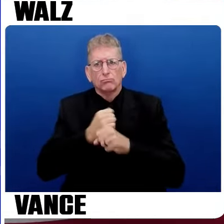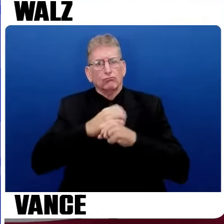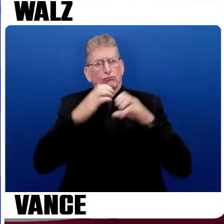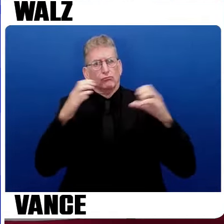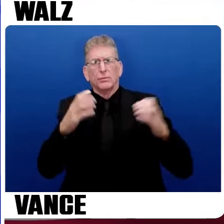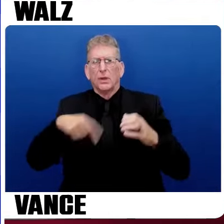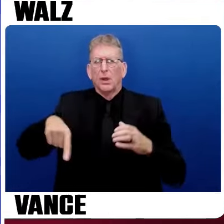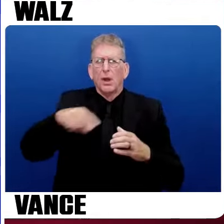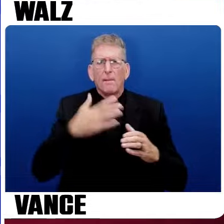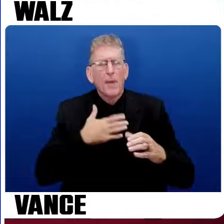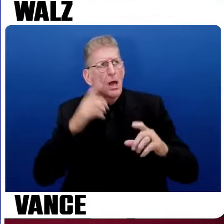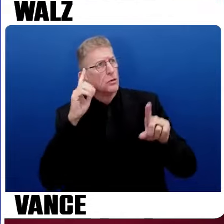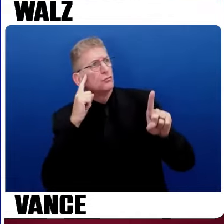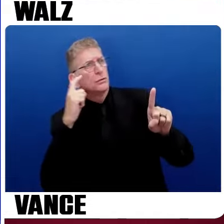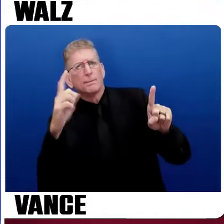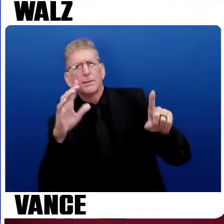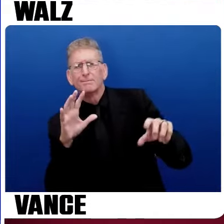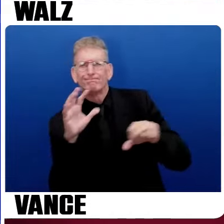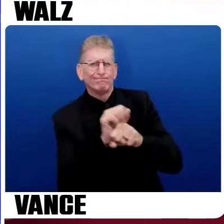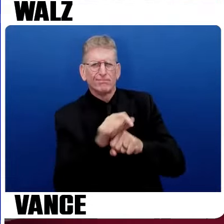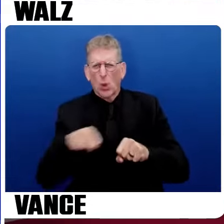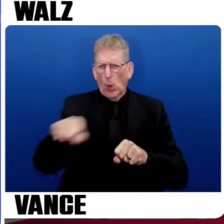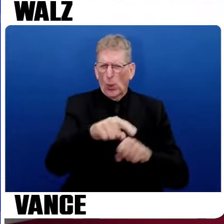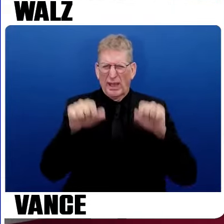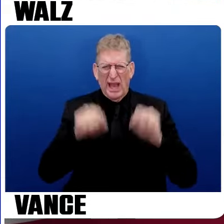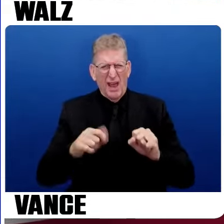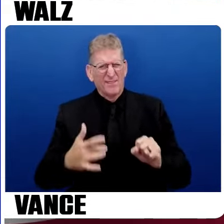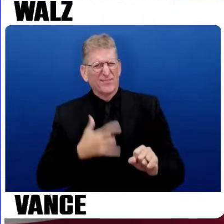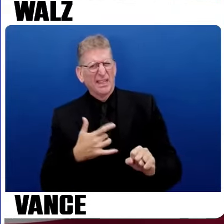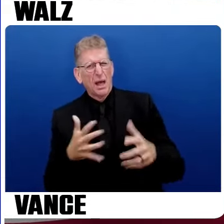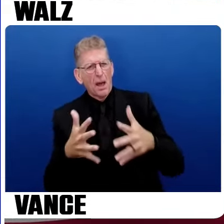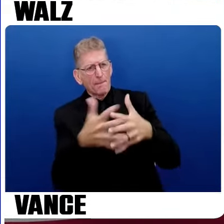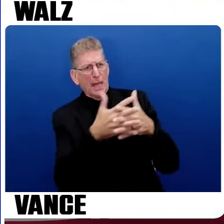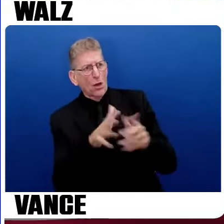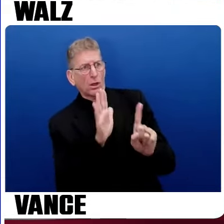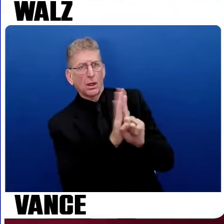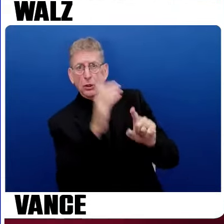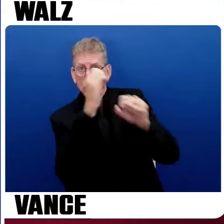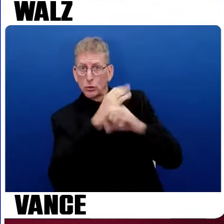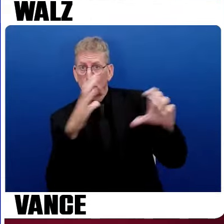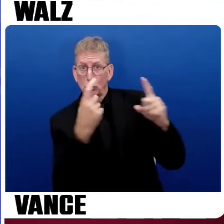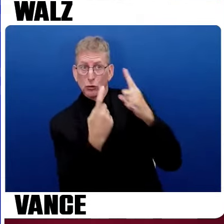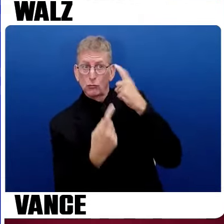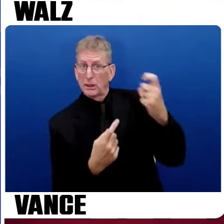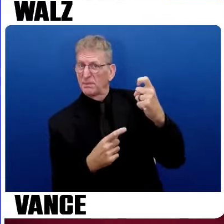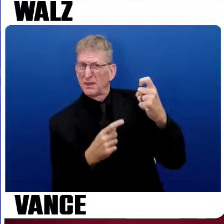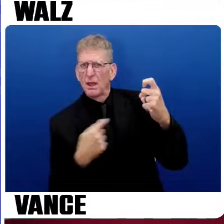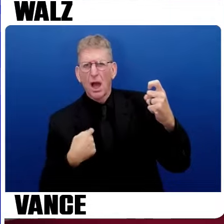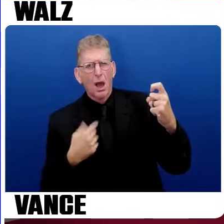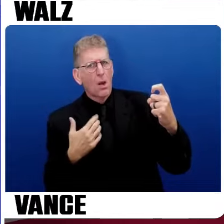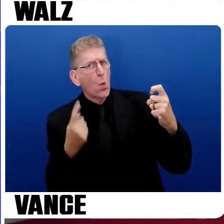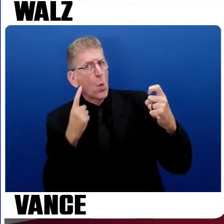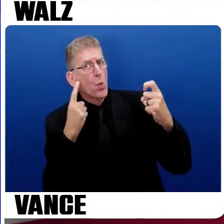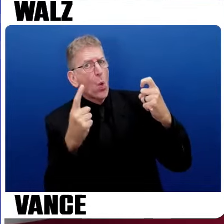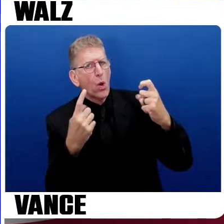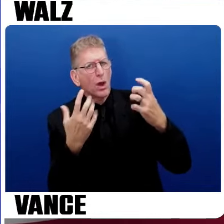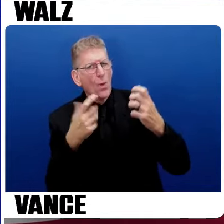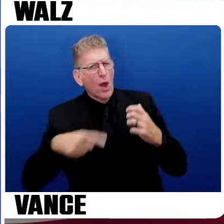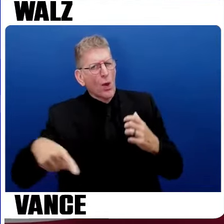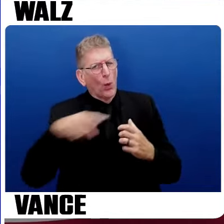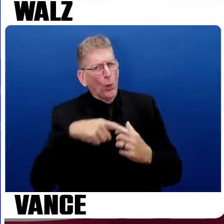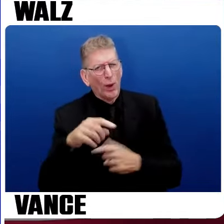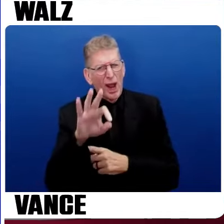feeling that the American dream is unattainable. I want to try to convince you tonight over the next 90 minutes that if we get better leadership in the White House,